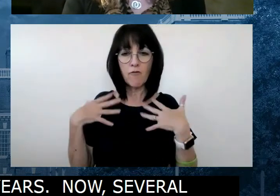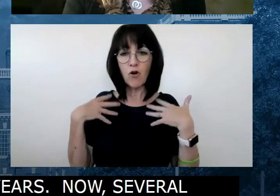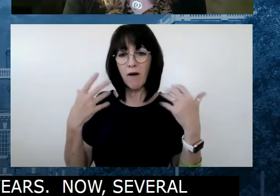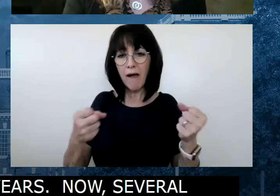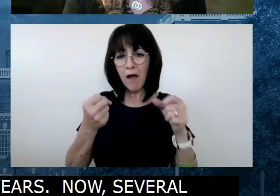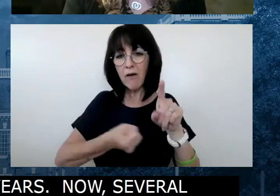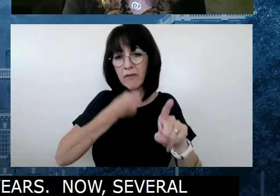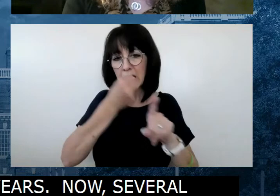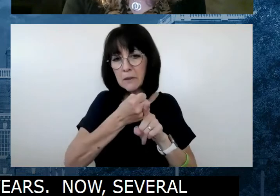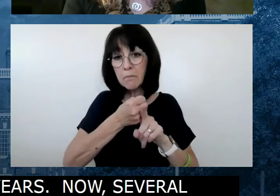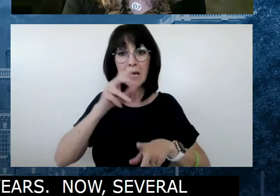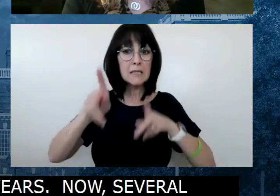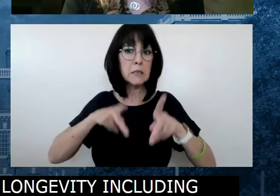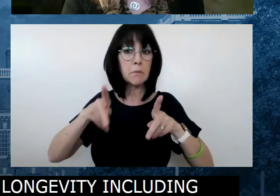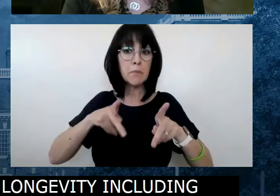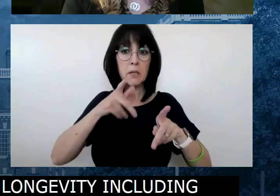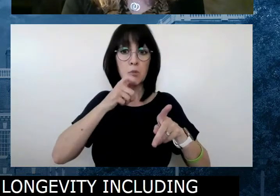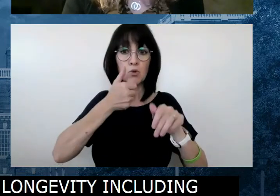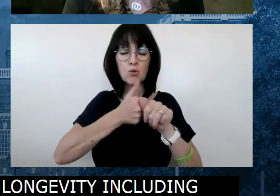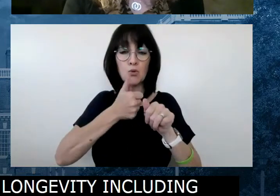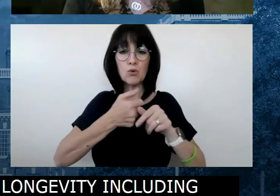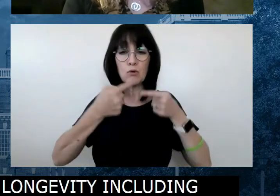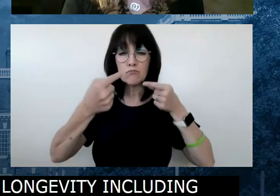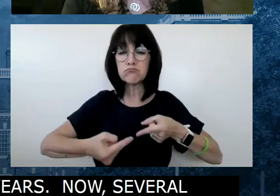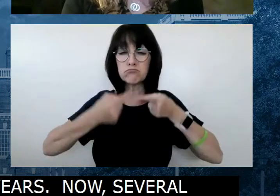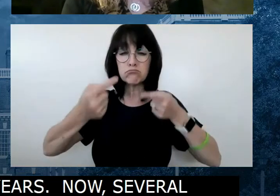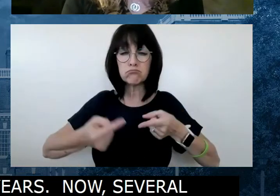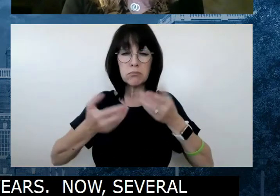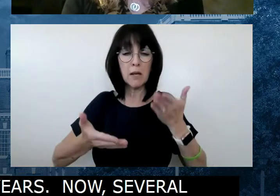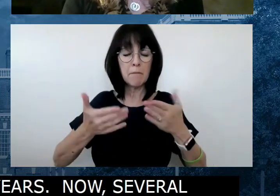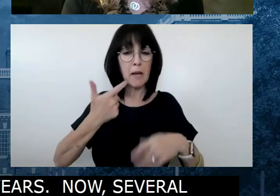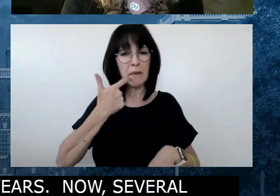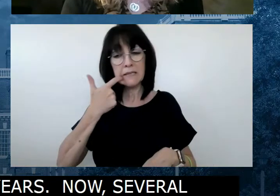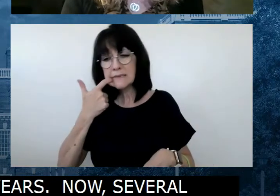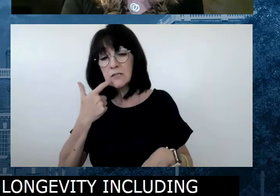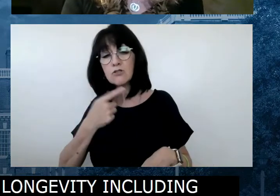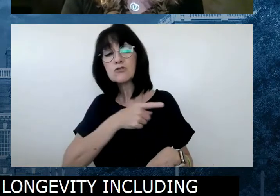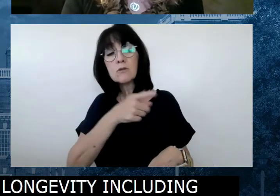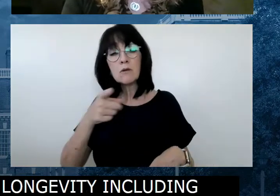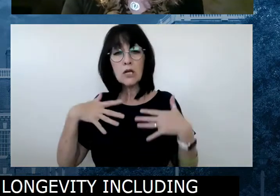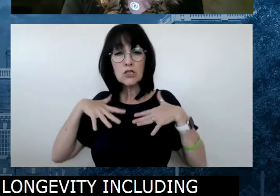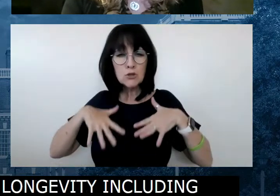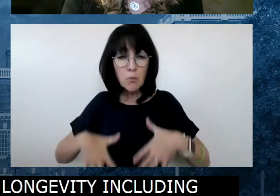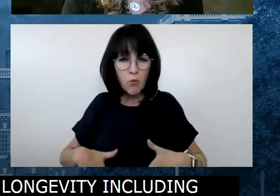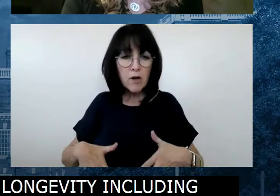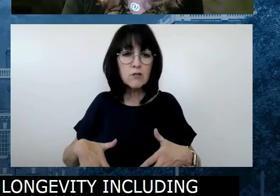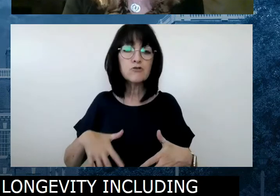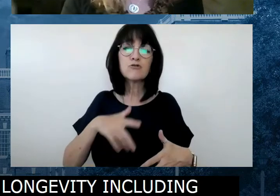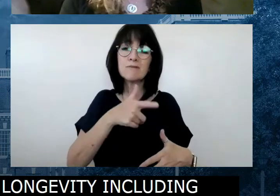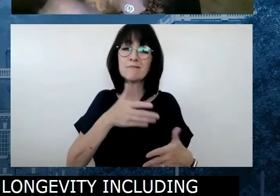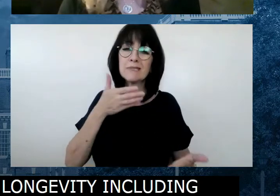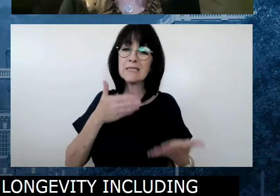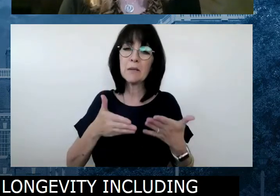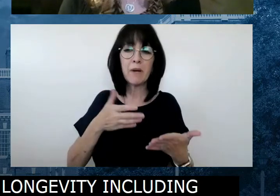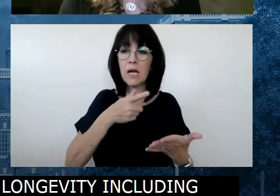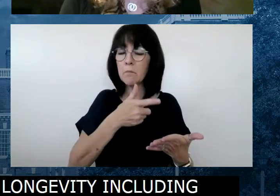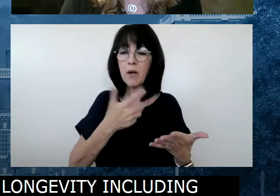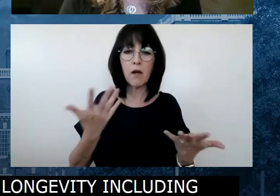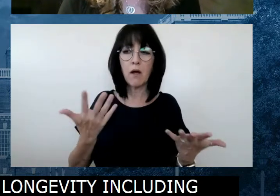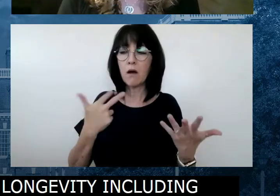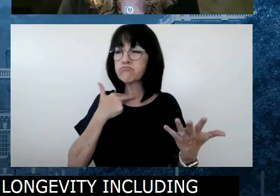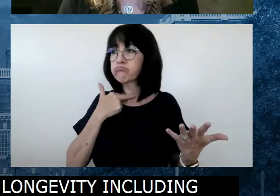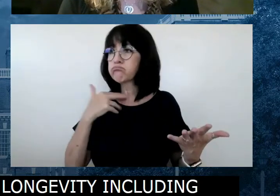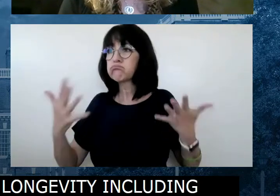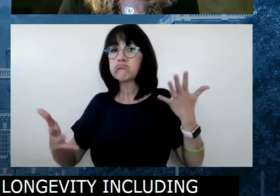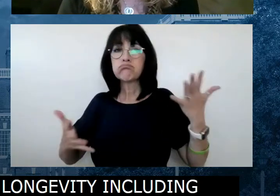people struggling with addiction, disorders, and depression may not have gotten the help that they have needed. Now, we've already discussed many